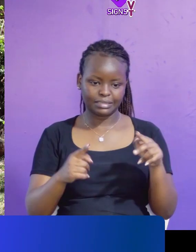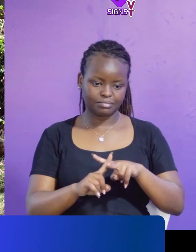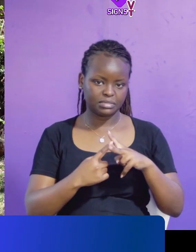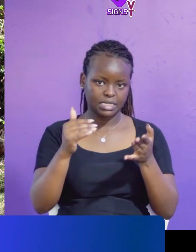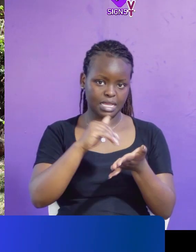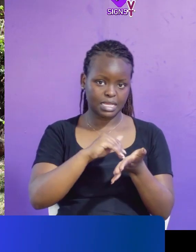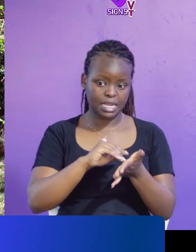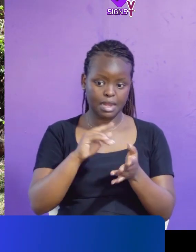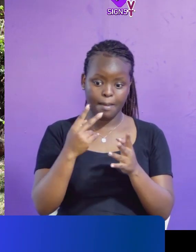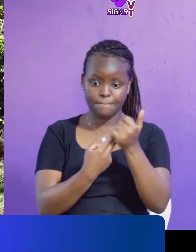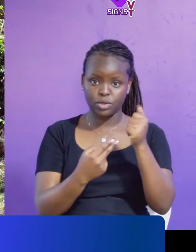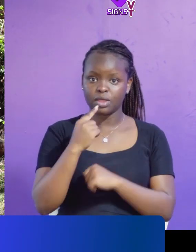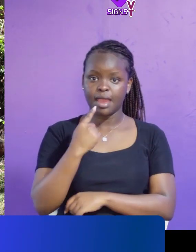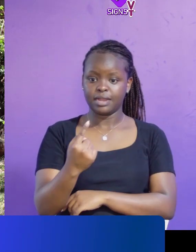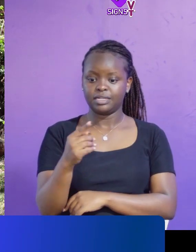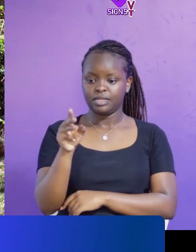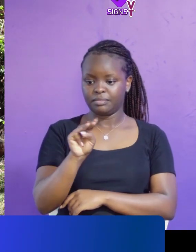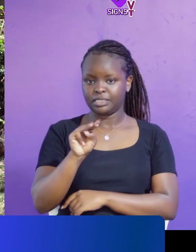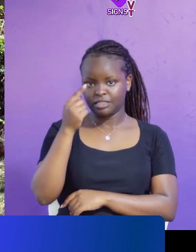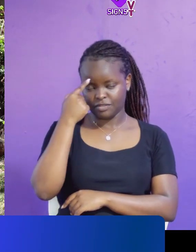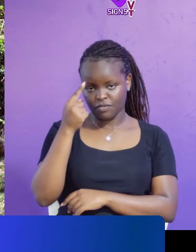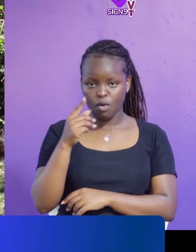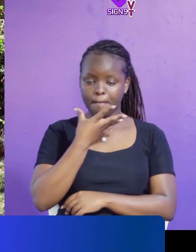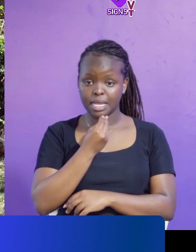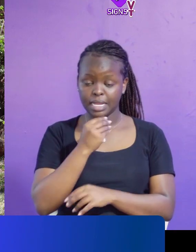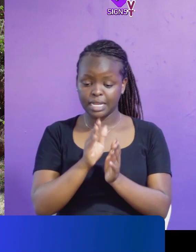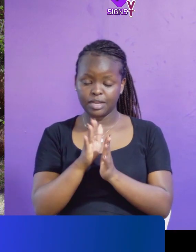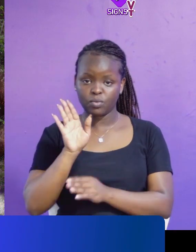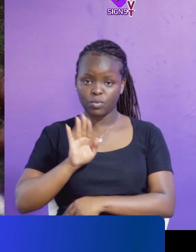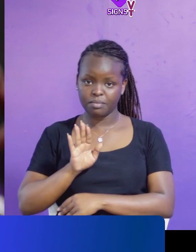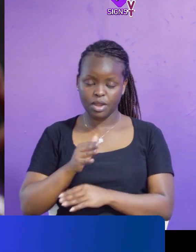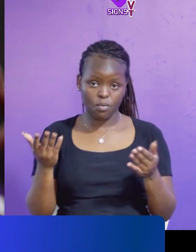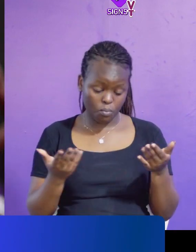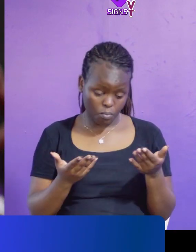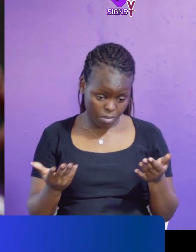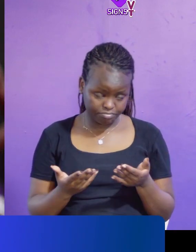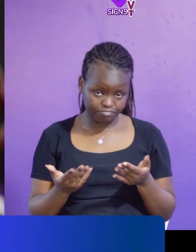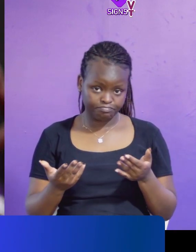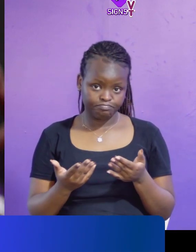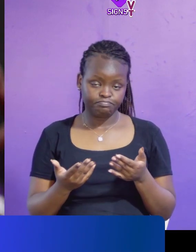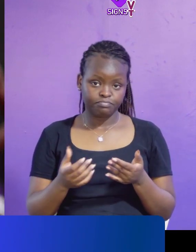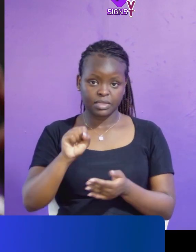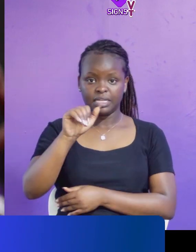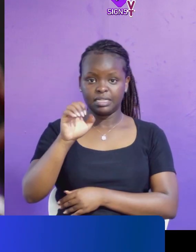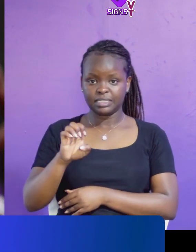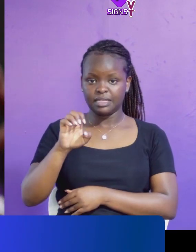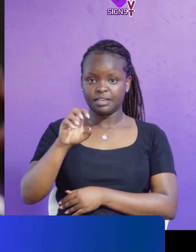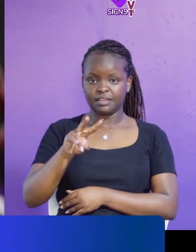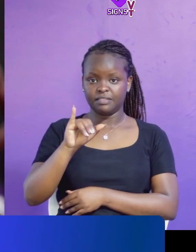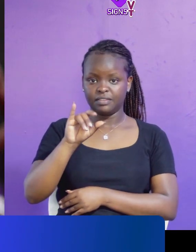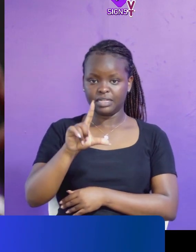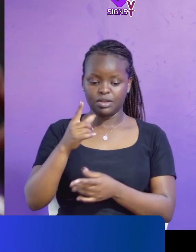100 meters for men and women, whereby Oblique Seville secured the win